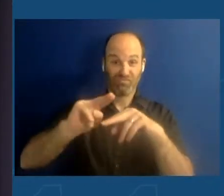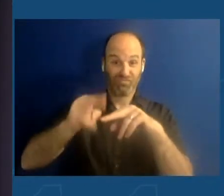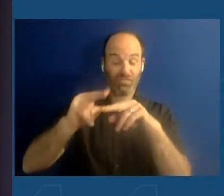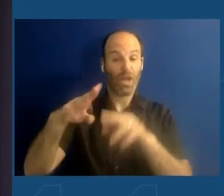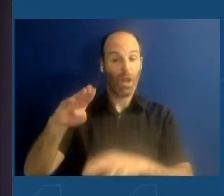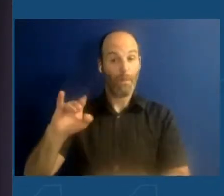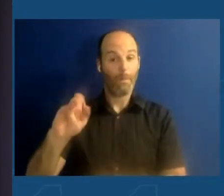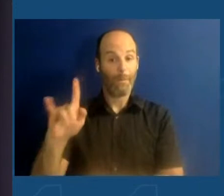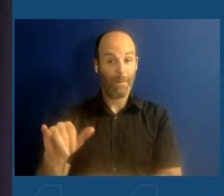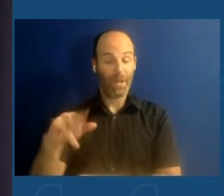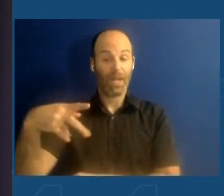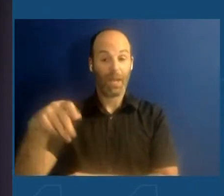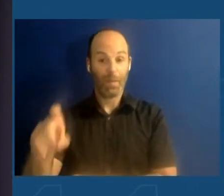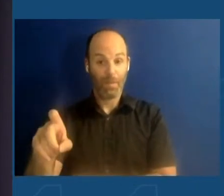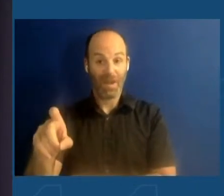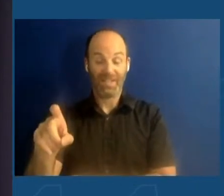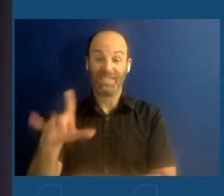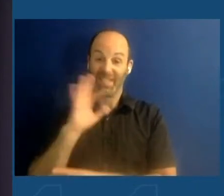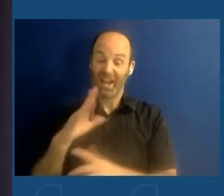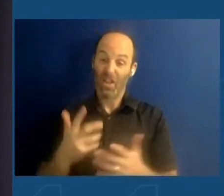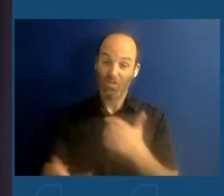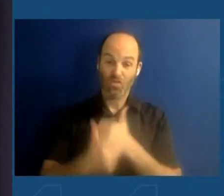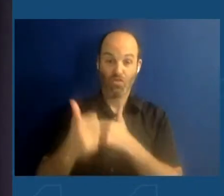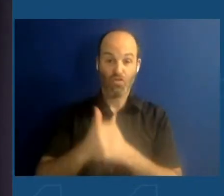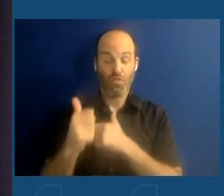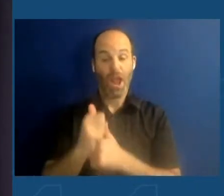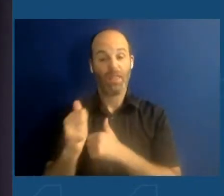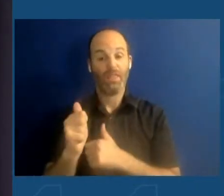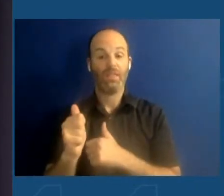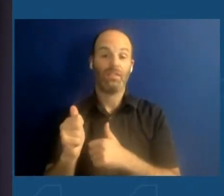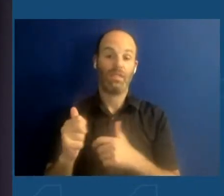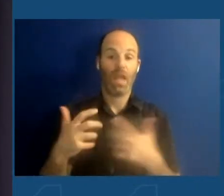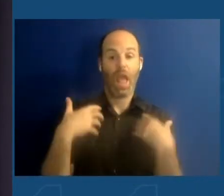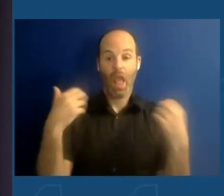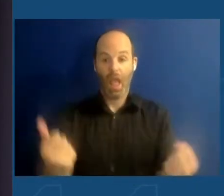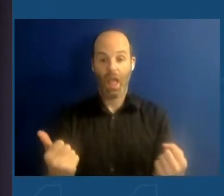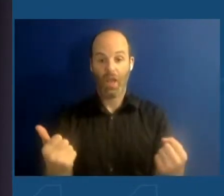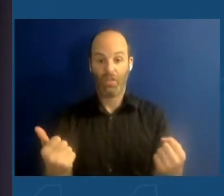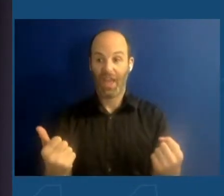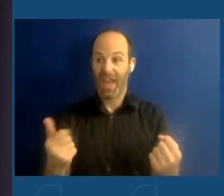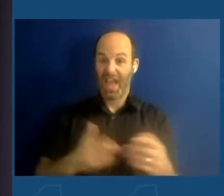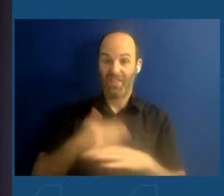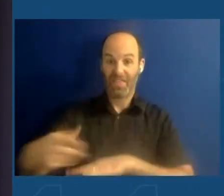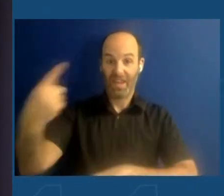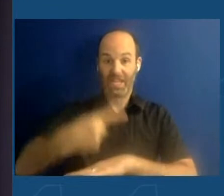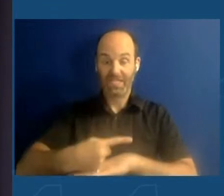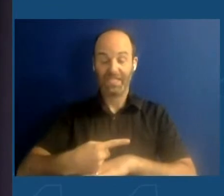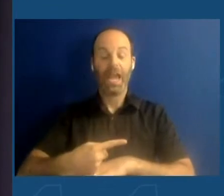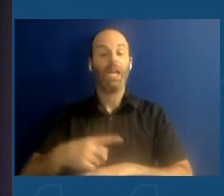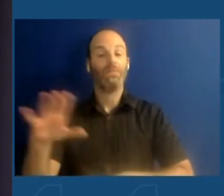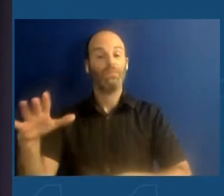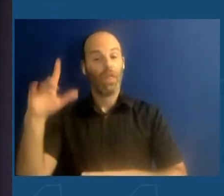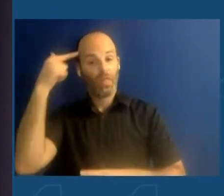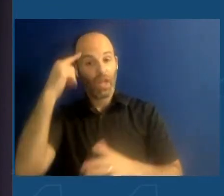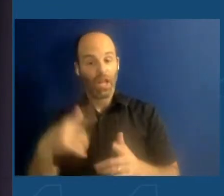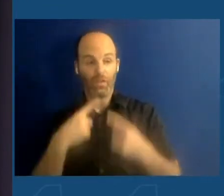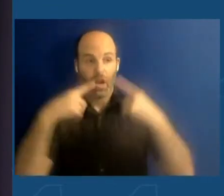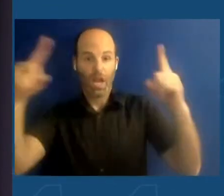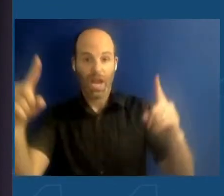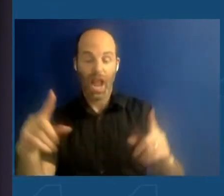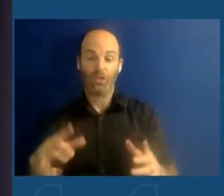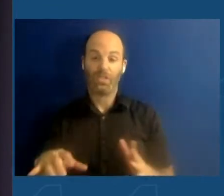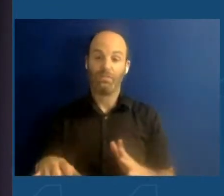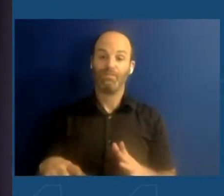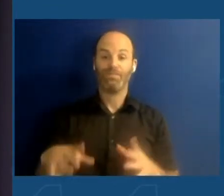public health, and it was followed just right the next day by the governor's declaration of a state of emergency. This was in advance of the